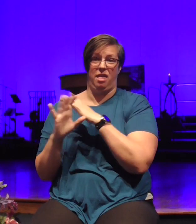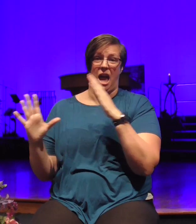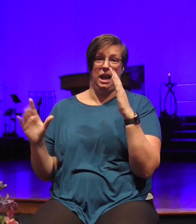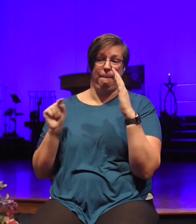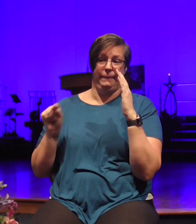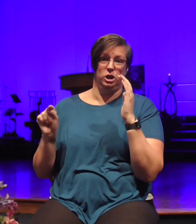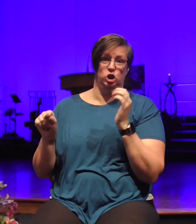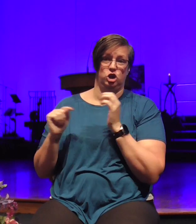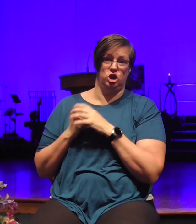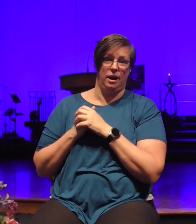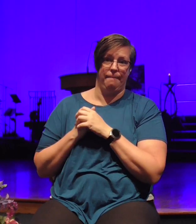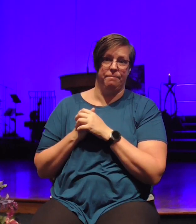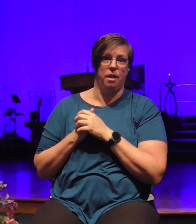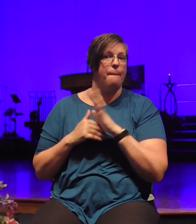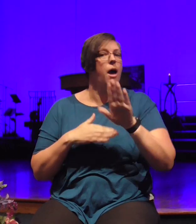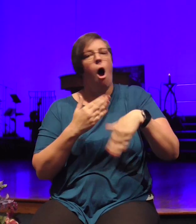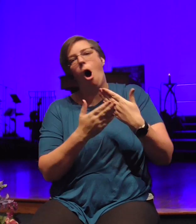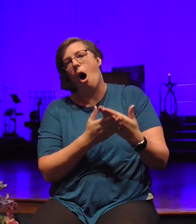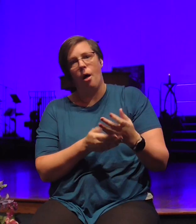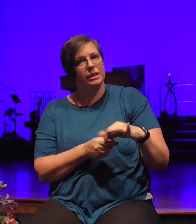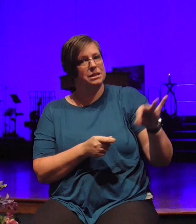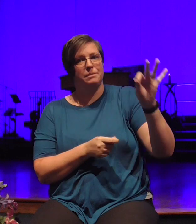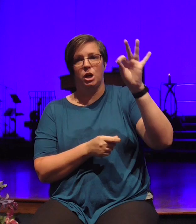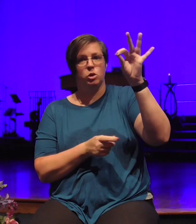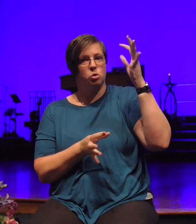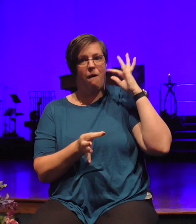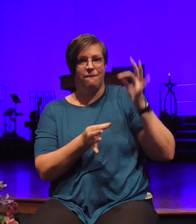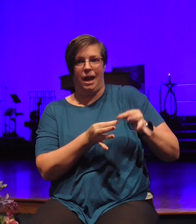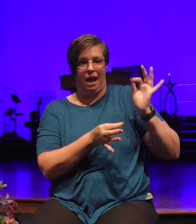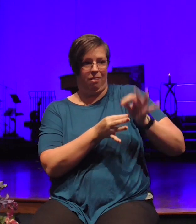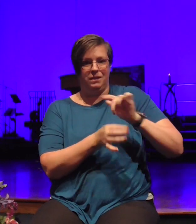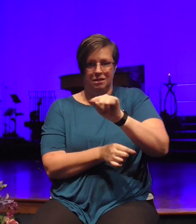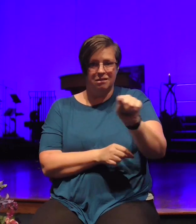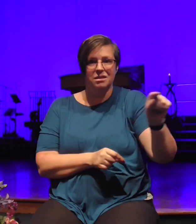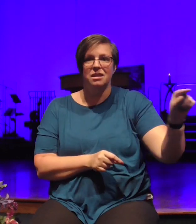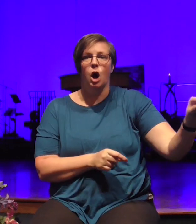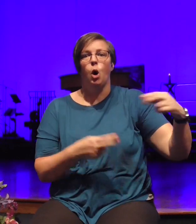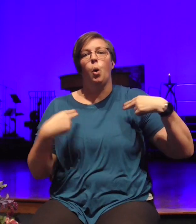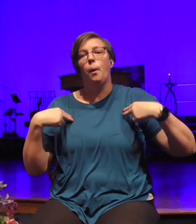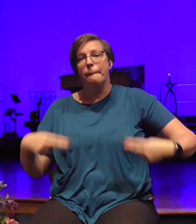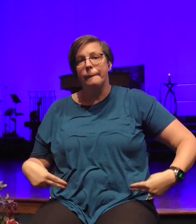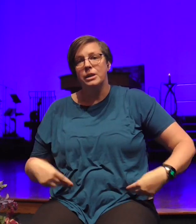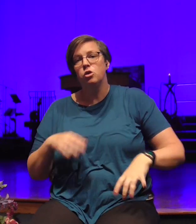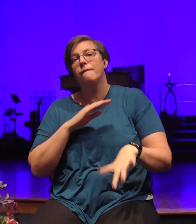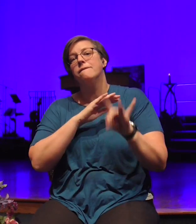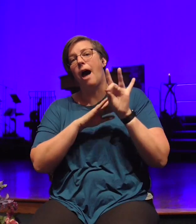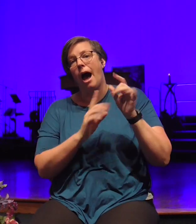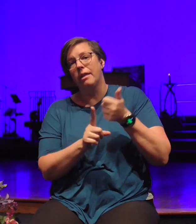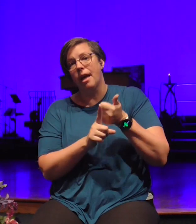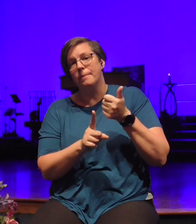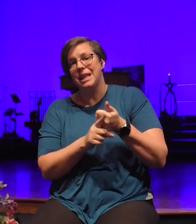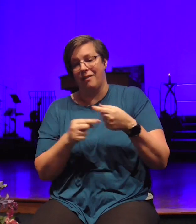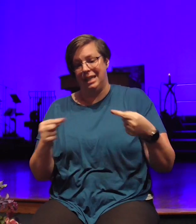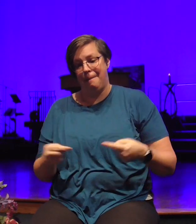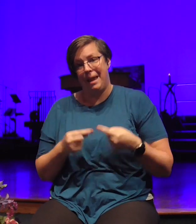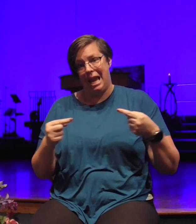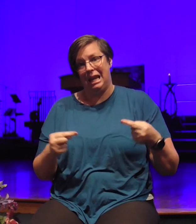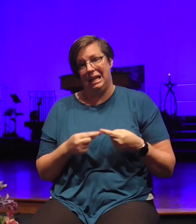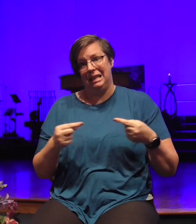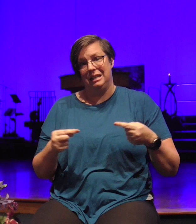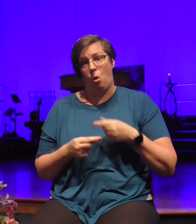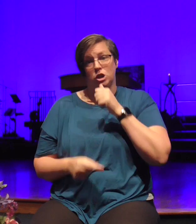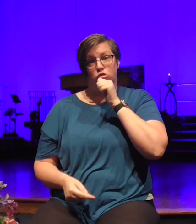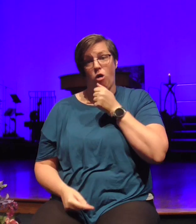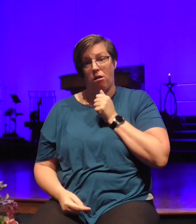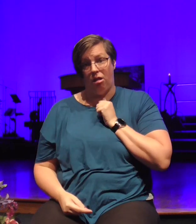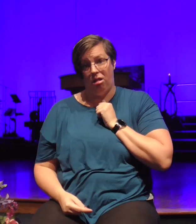all spiritual traditions across the planet, human beings who find themselves in pain or struggle